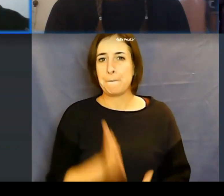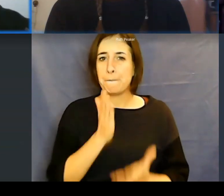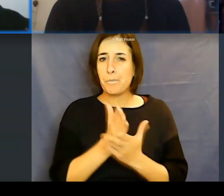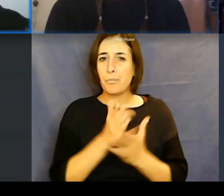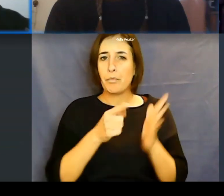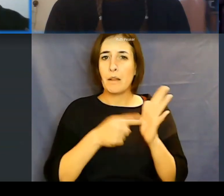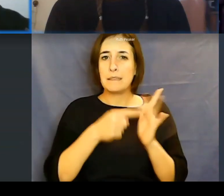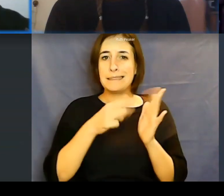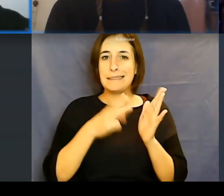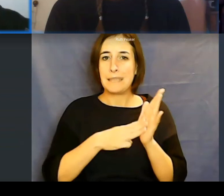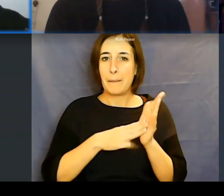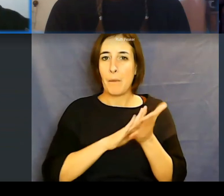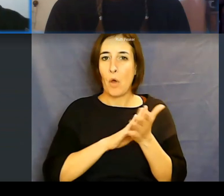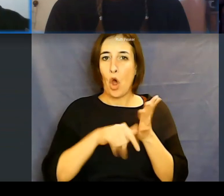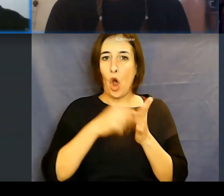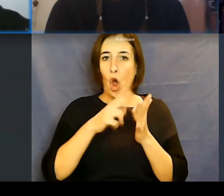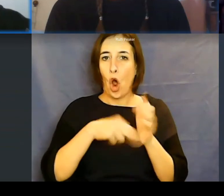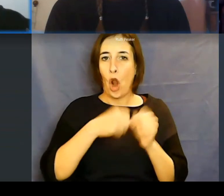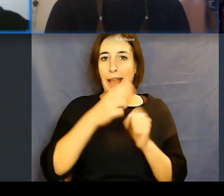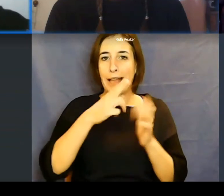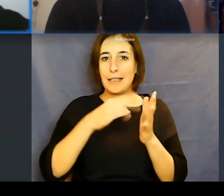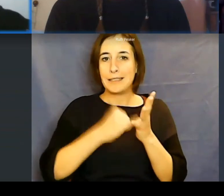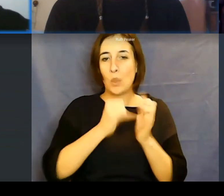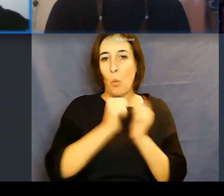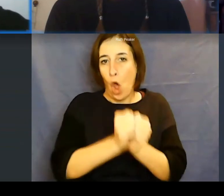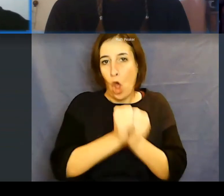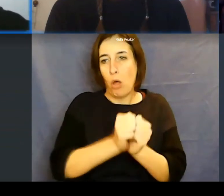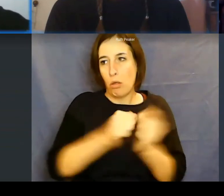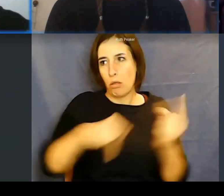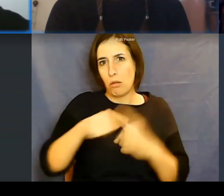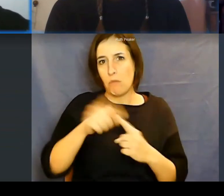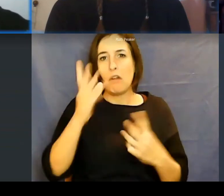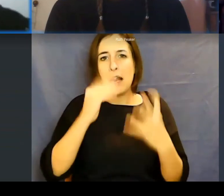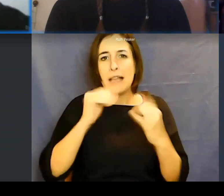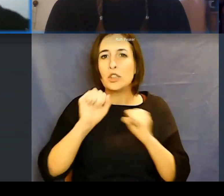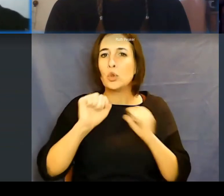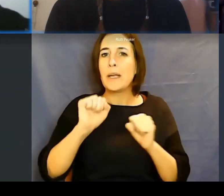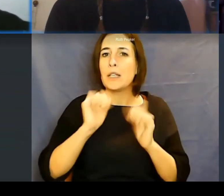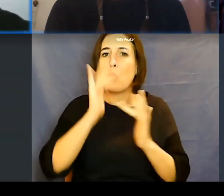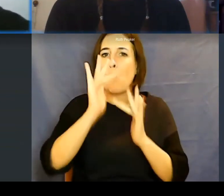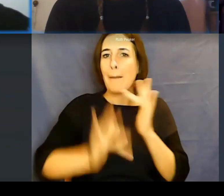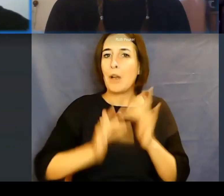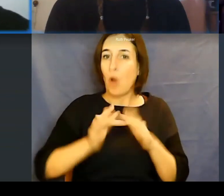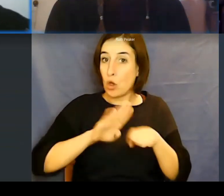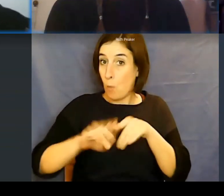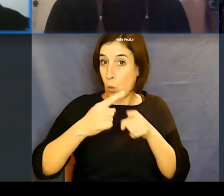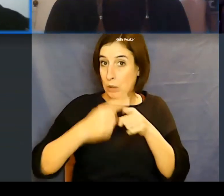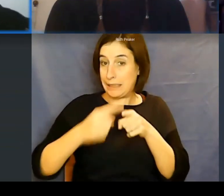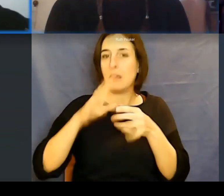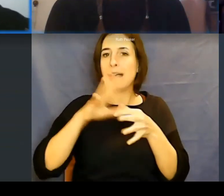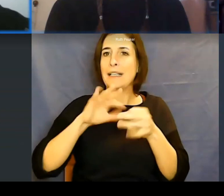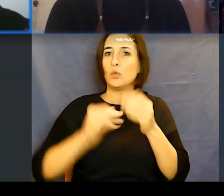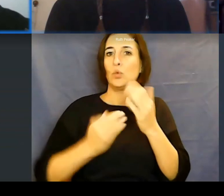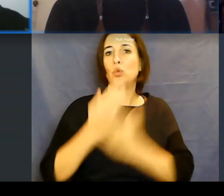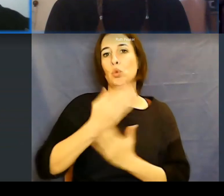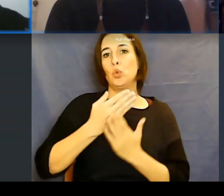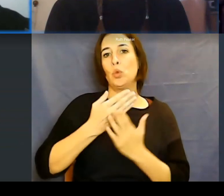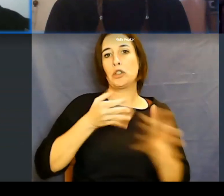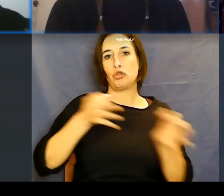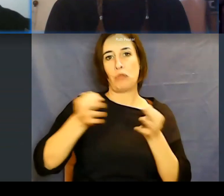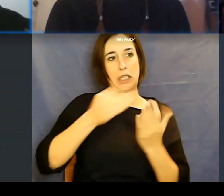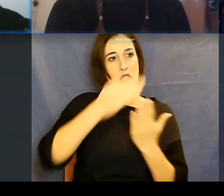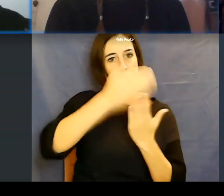has listened to his webinar, Sport England, on their new strategy. they're talking about a 10-year strategy